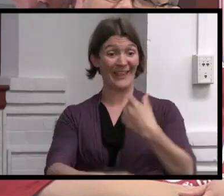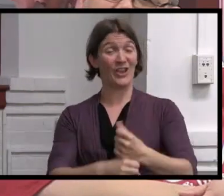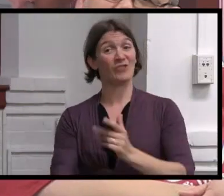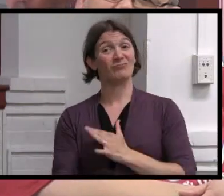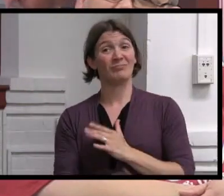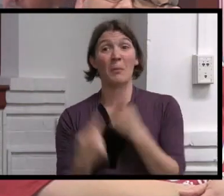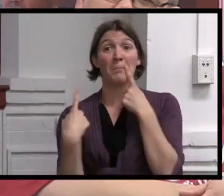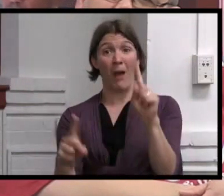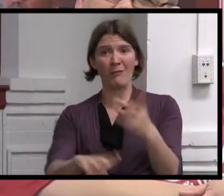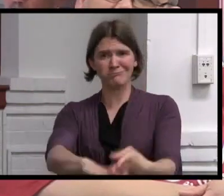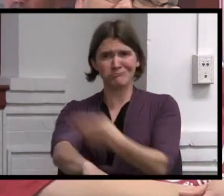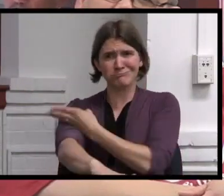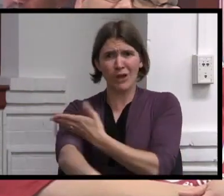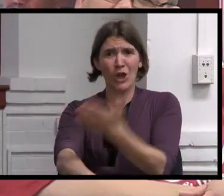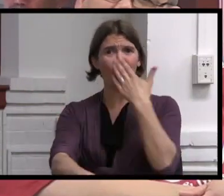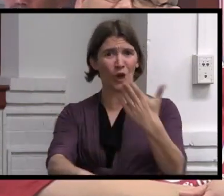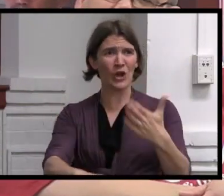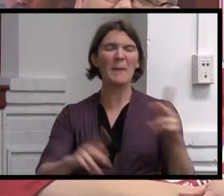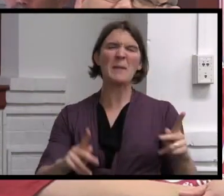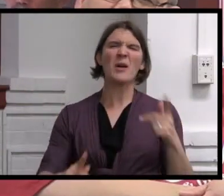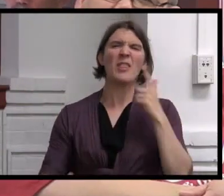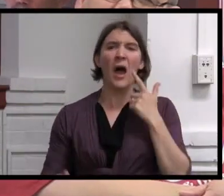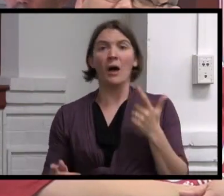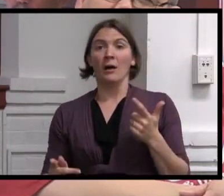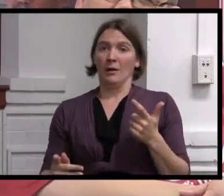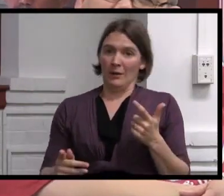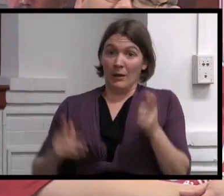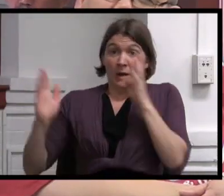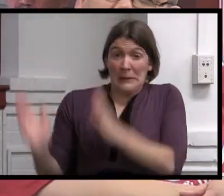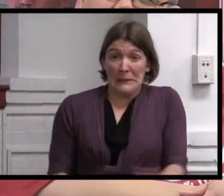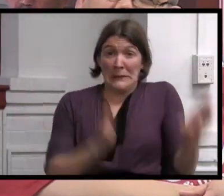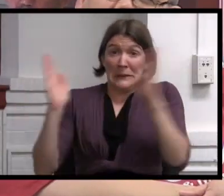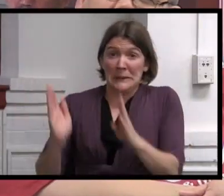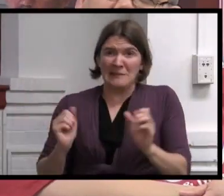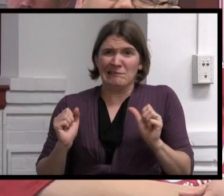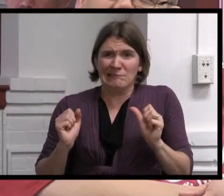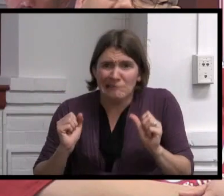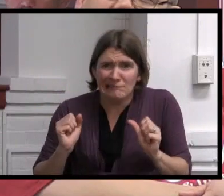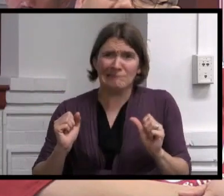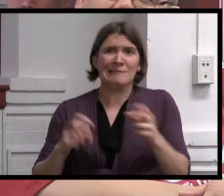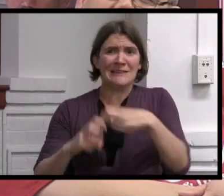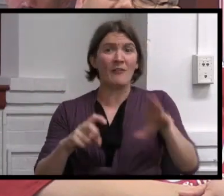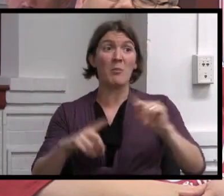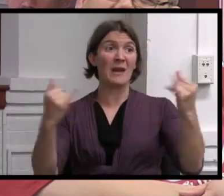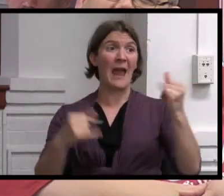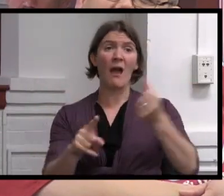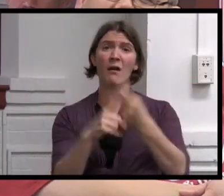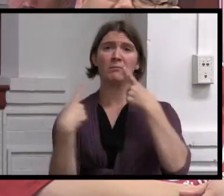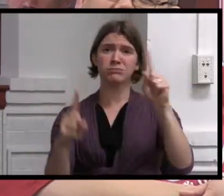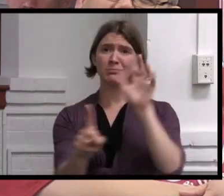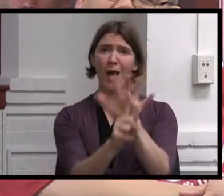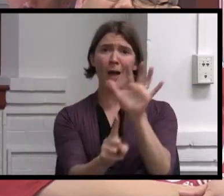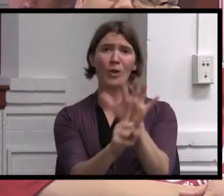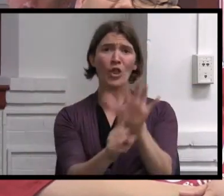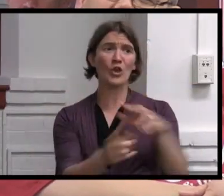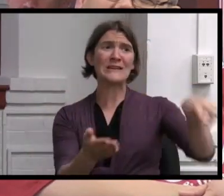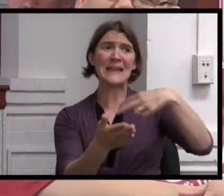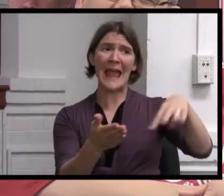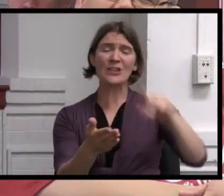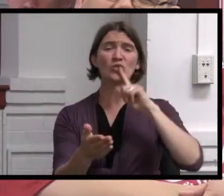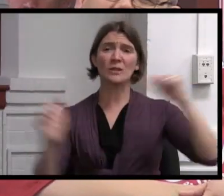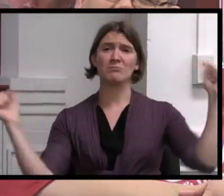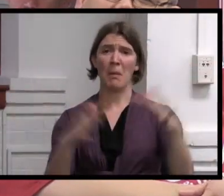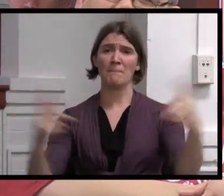to have made it this far against what sometimes seems like the odds, and to make dance be something that drives the